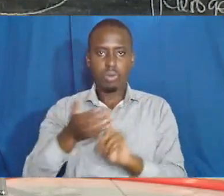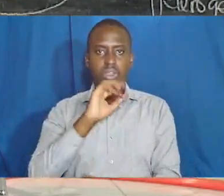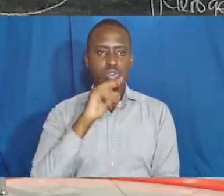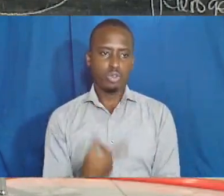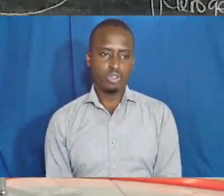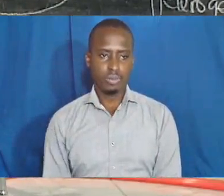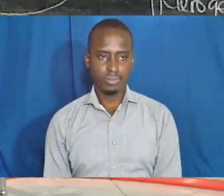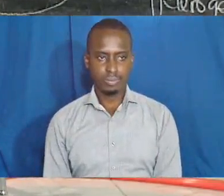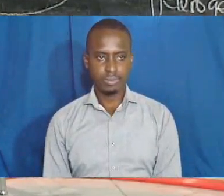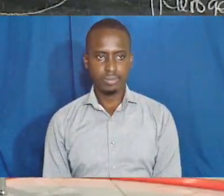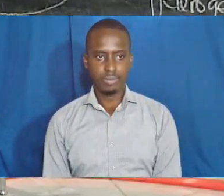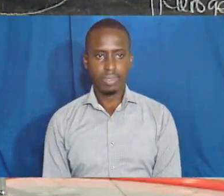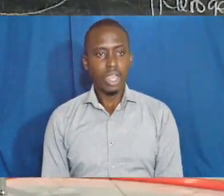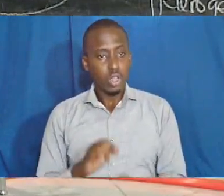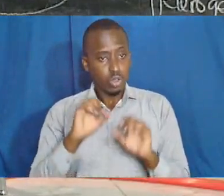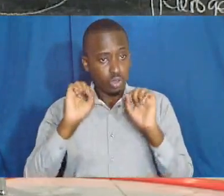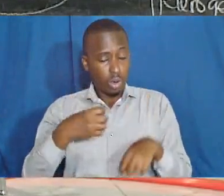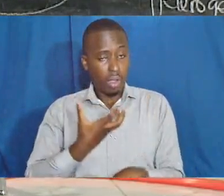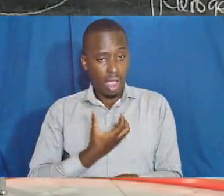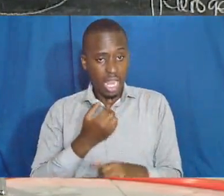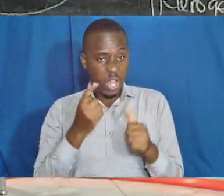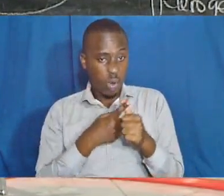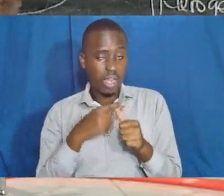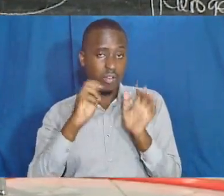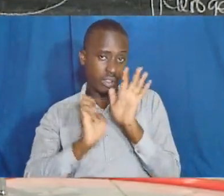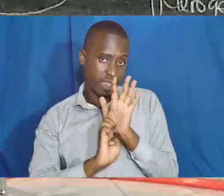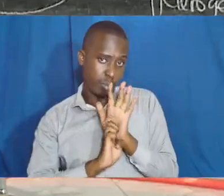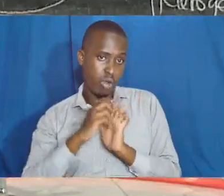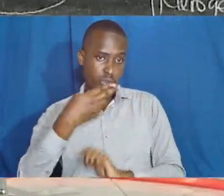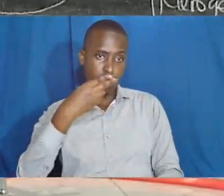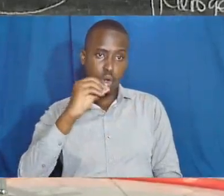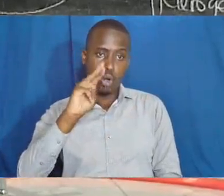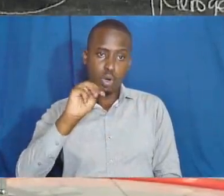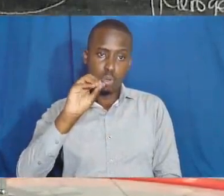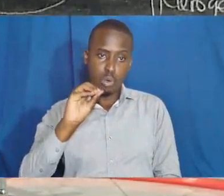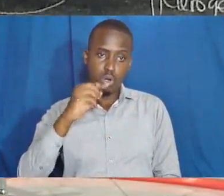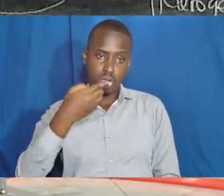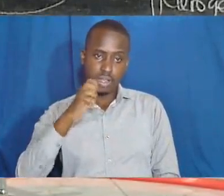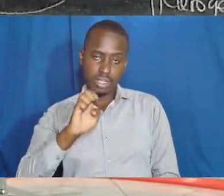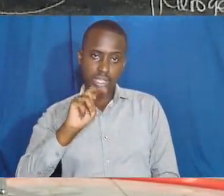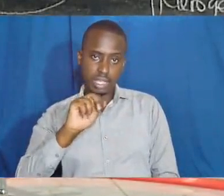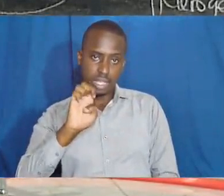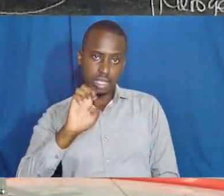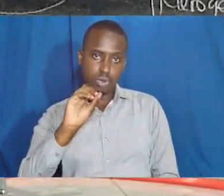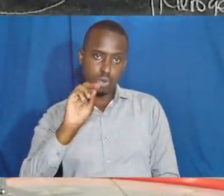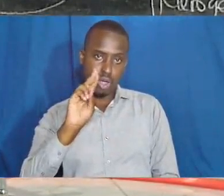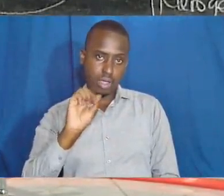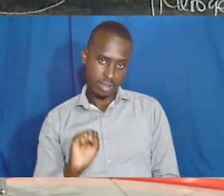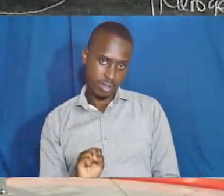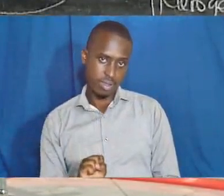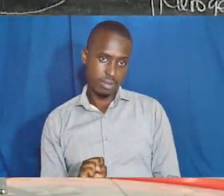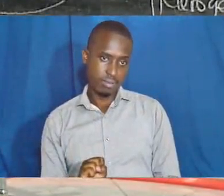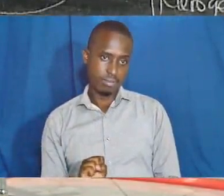So we can have, that is one of the examples of the homogeneous mixture. So the homogeneous